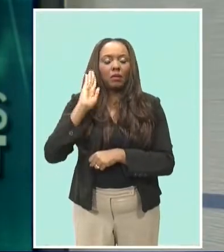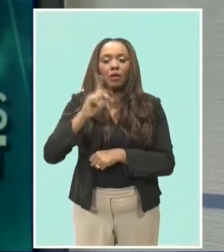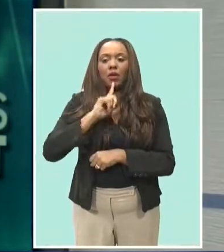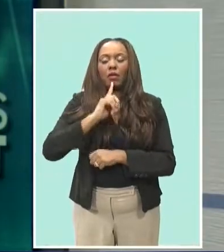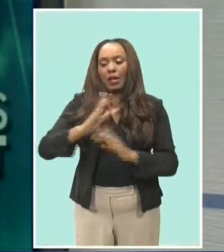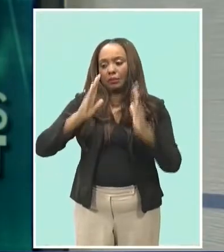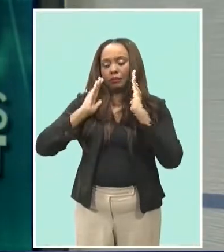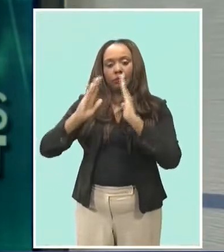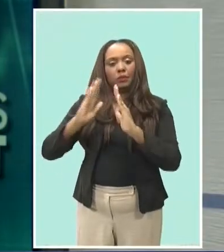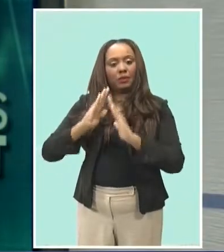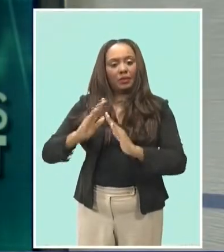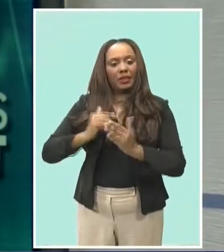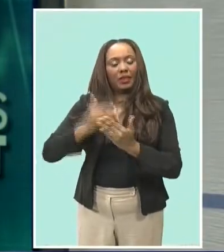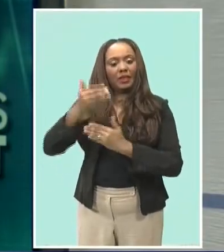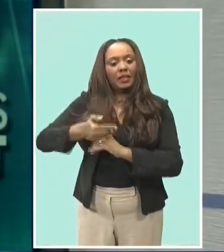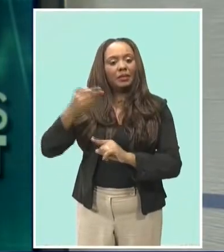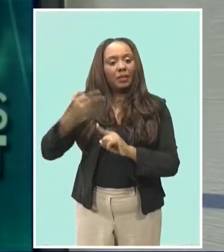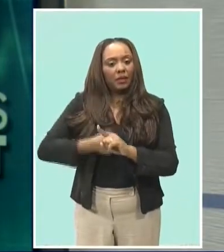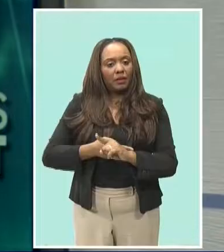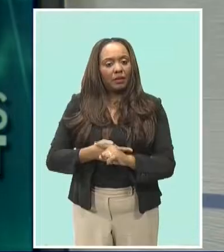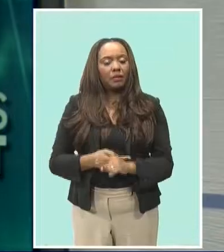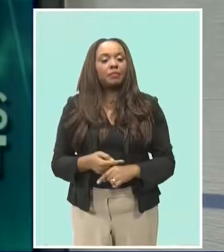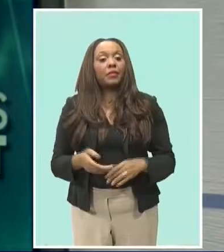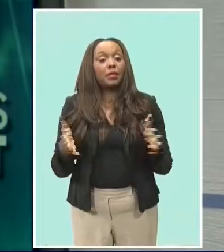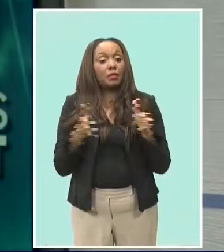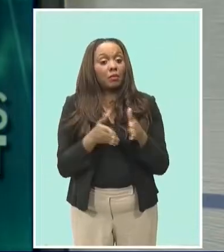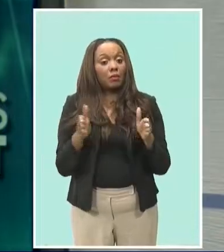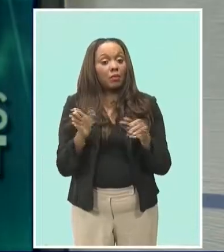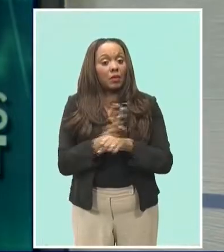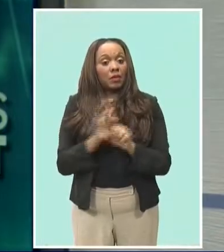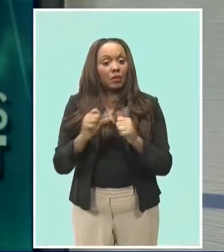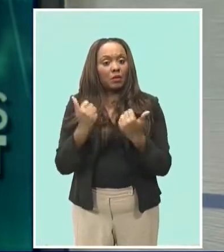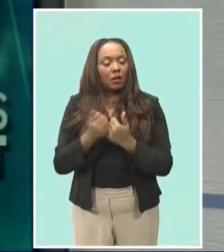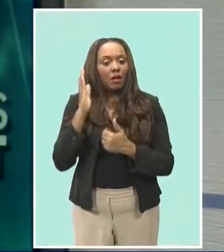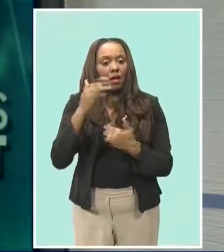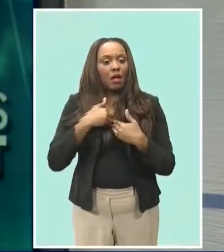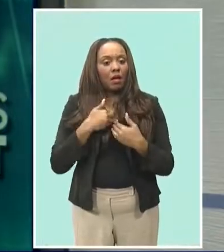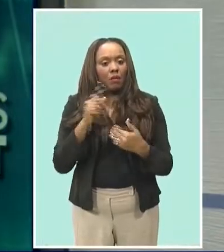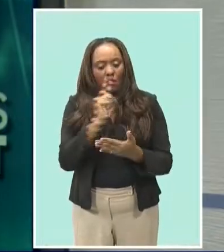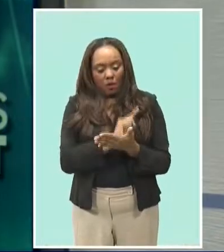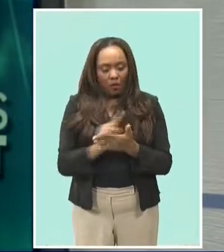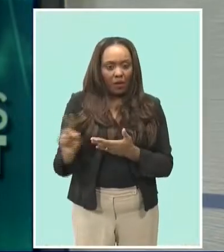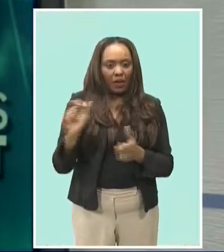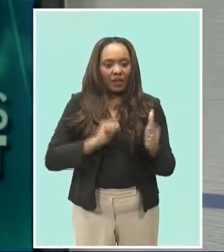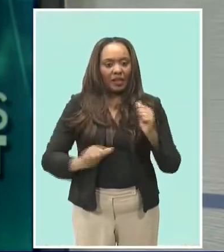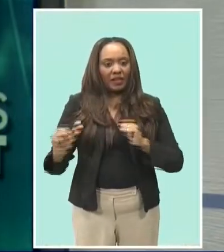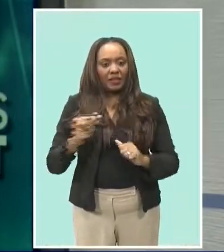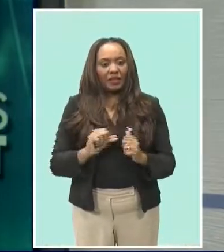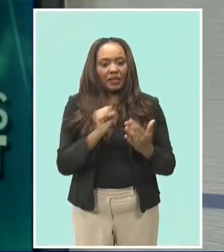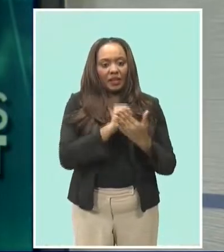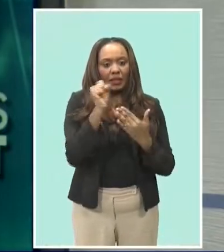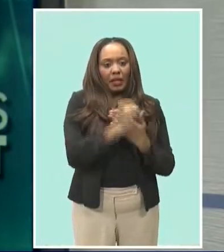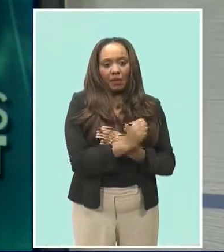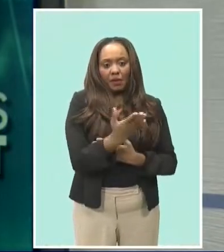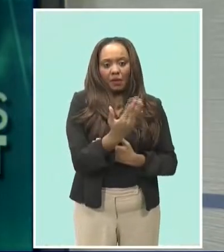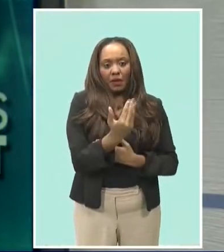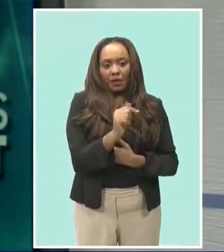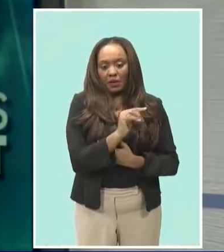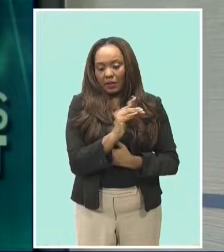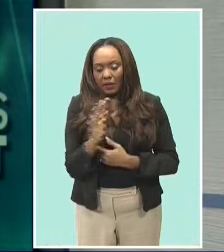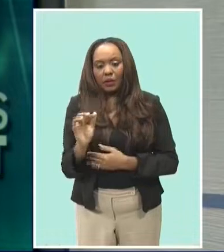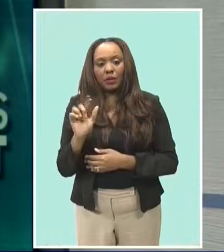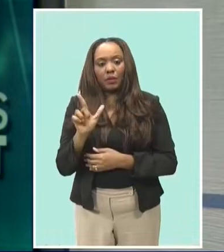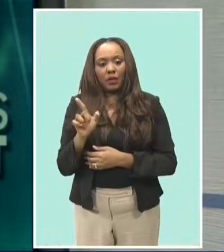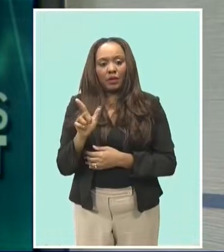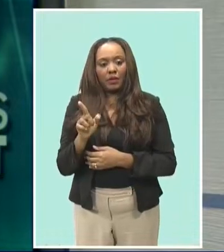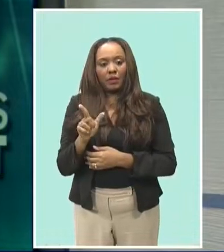Small Business Association hosts its annual week of activities between September 15th and the 21st. It will be held under the